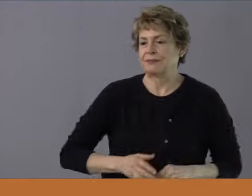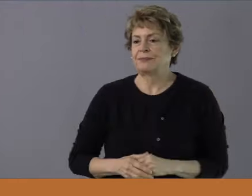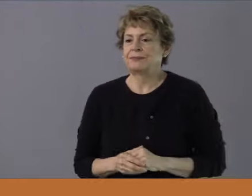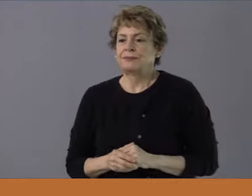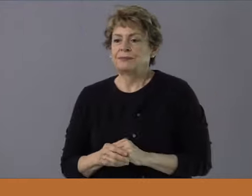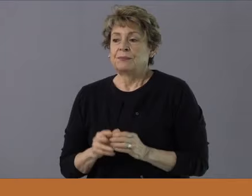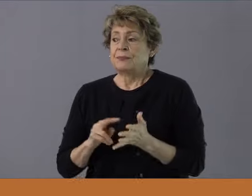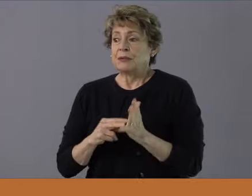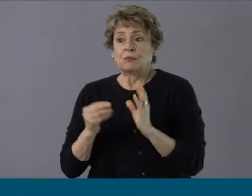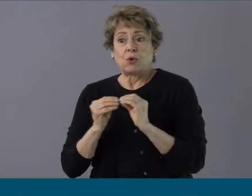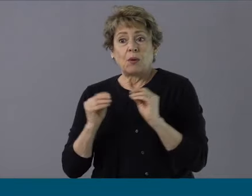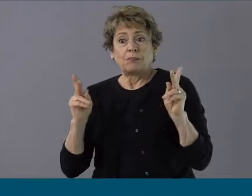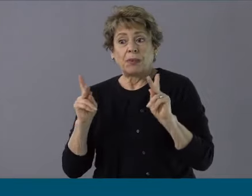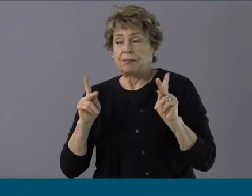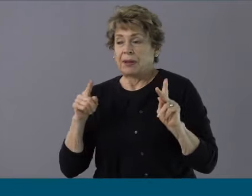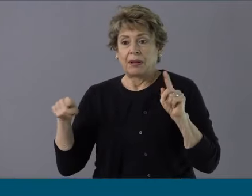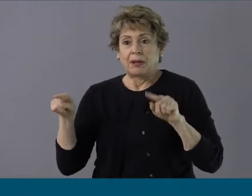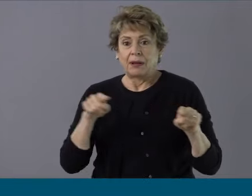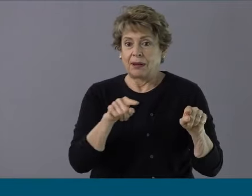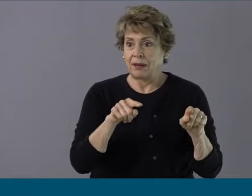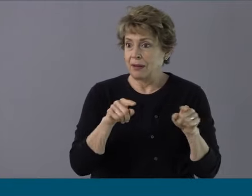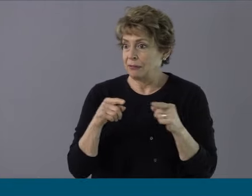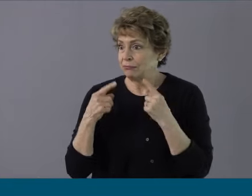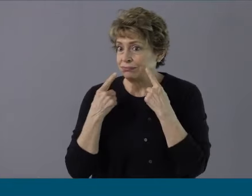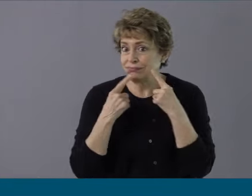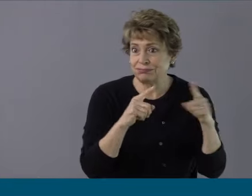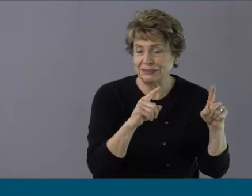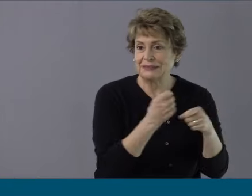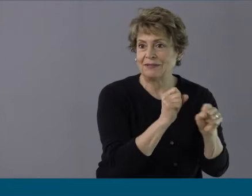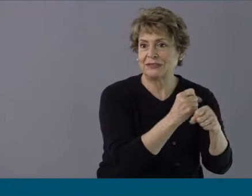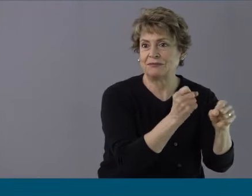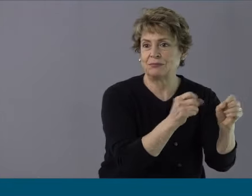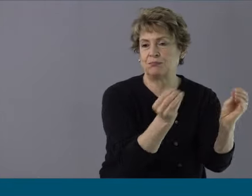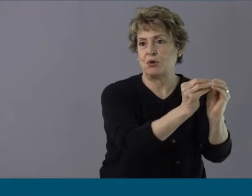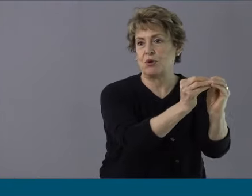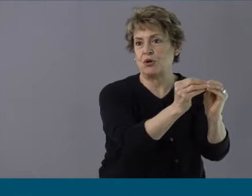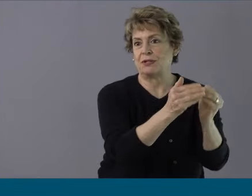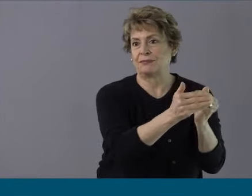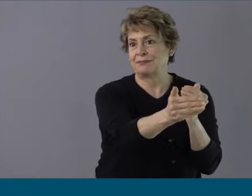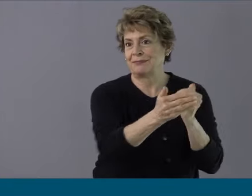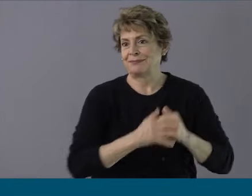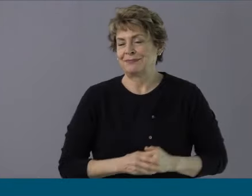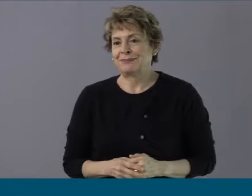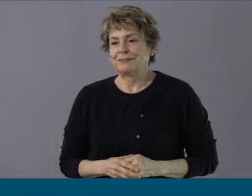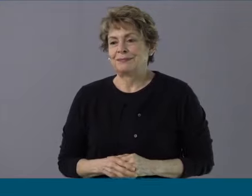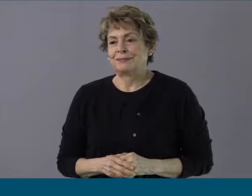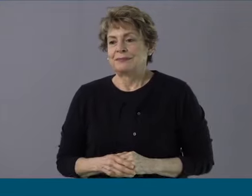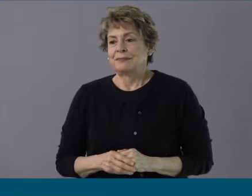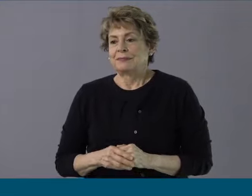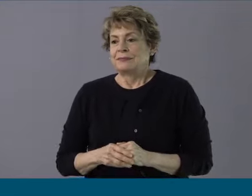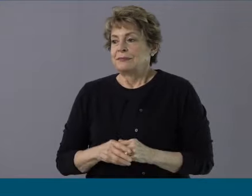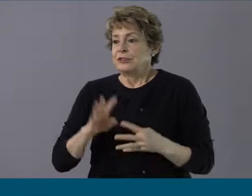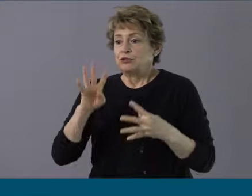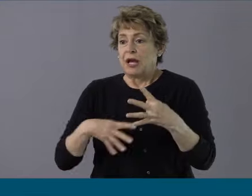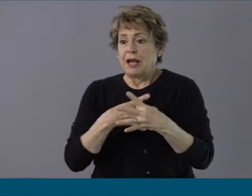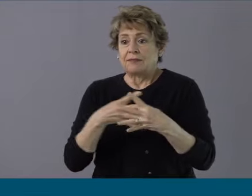protect around the coronavirus. This is our graph from the Arizona Department of Health